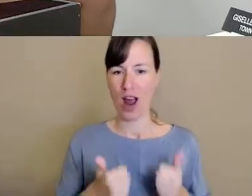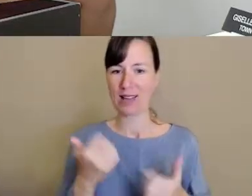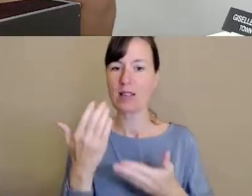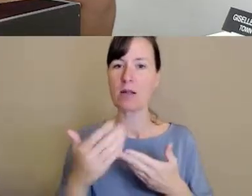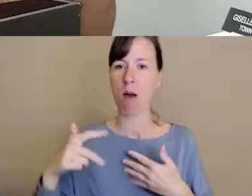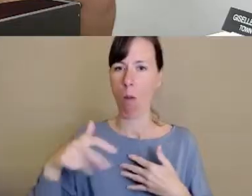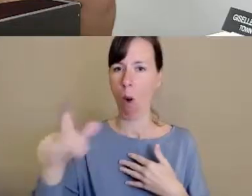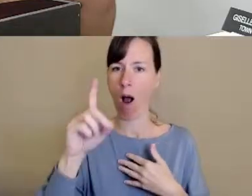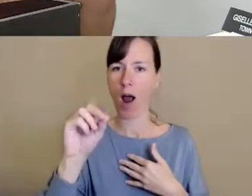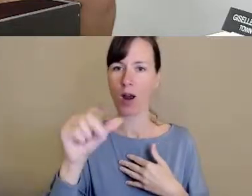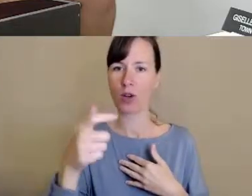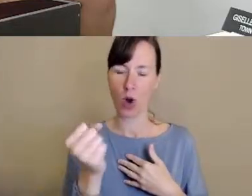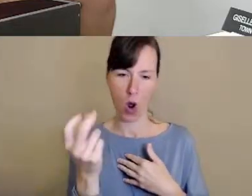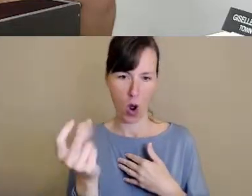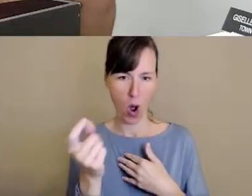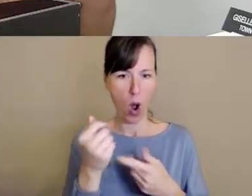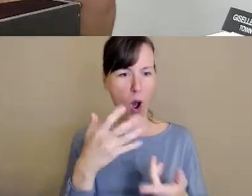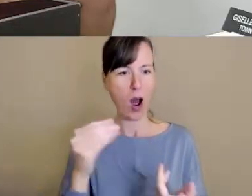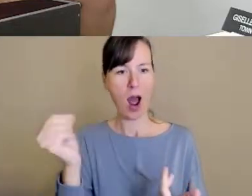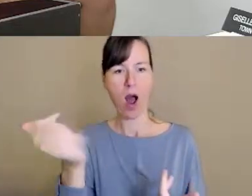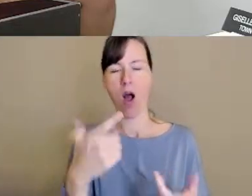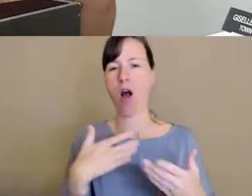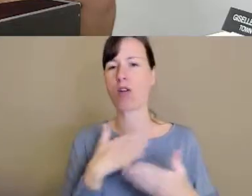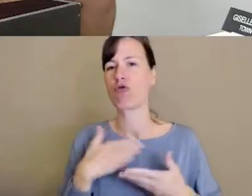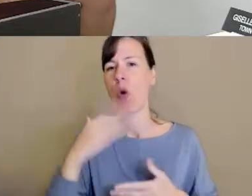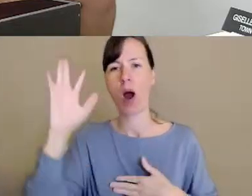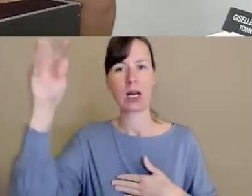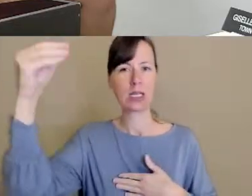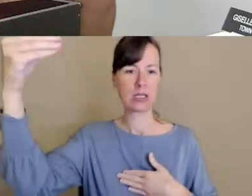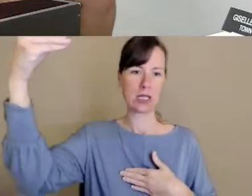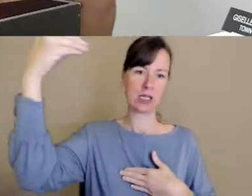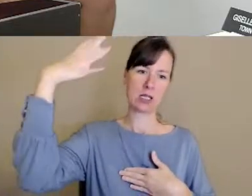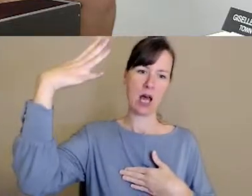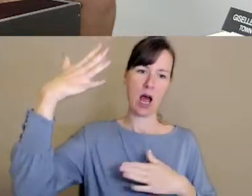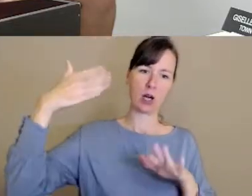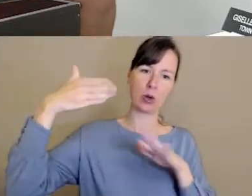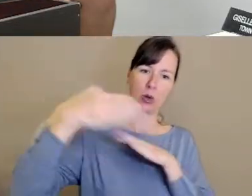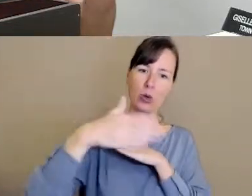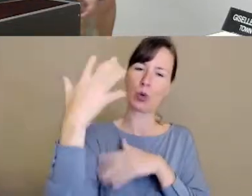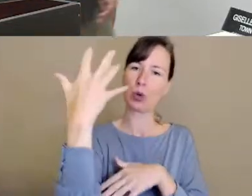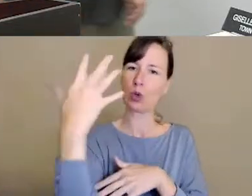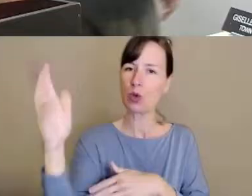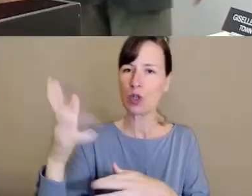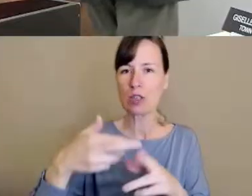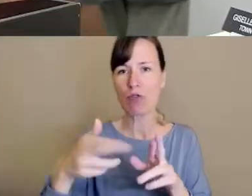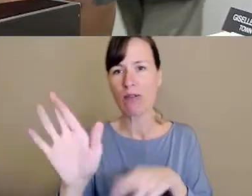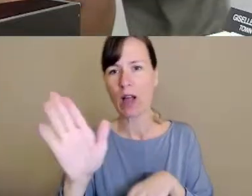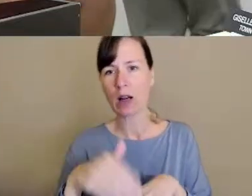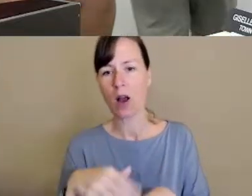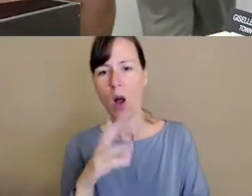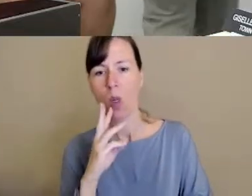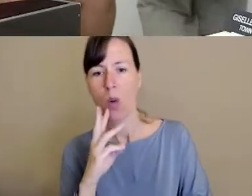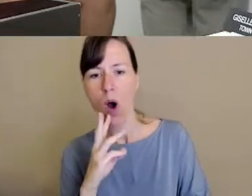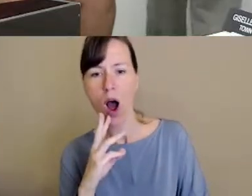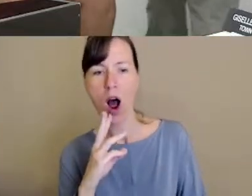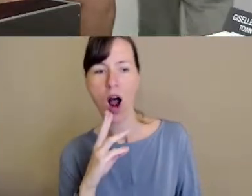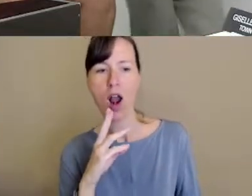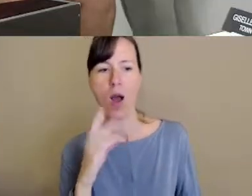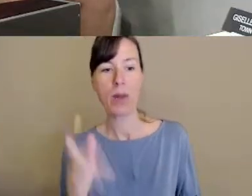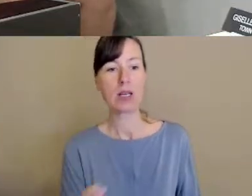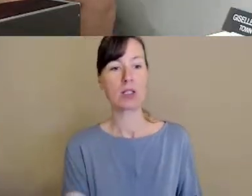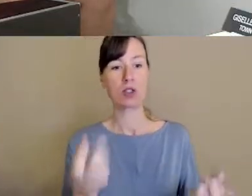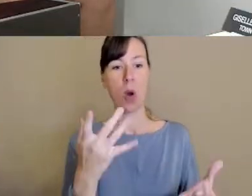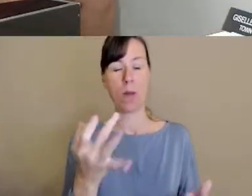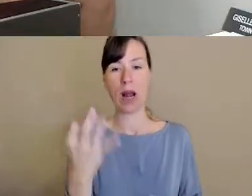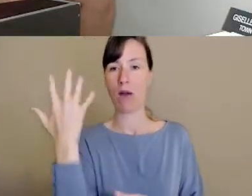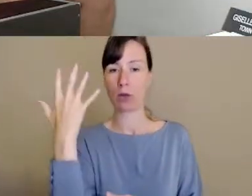many of the trees and bushes are carefully labeled, my first walk through the trail was also a rich learning experience. The Woodworth